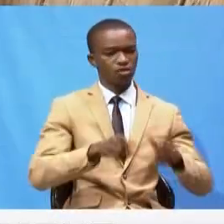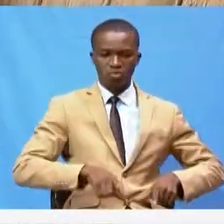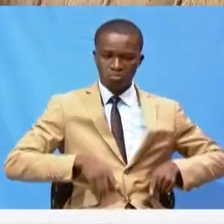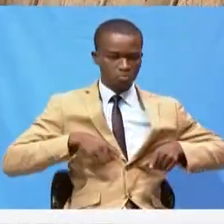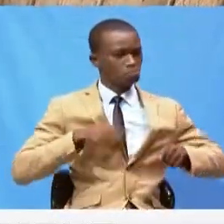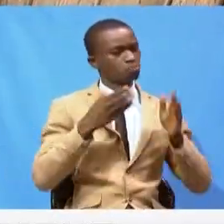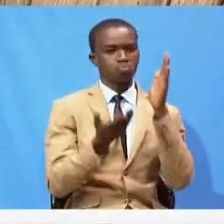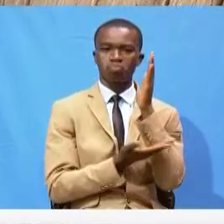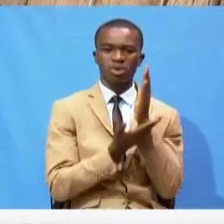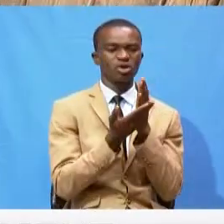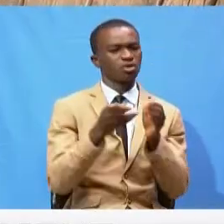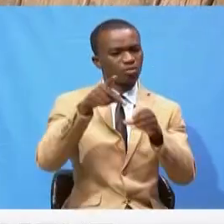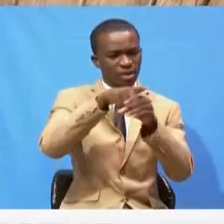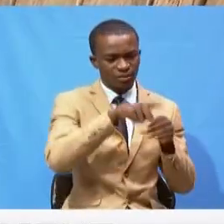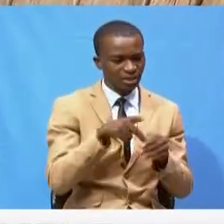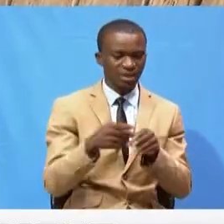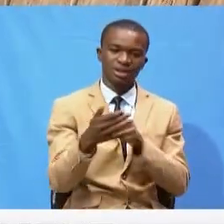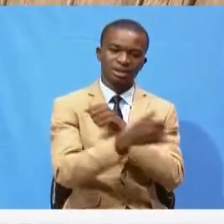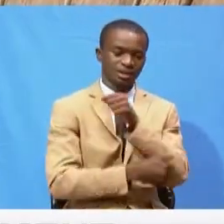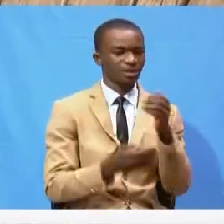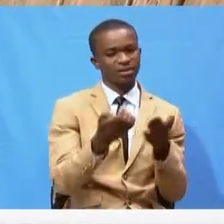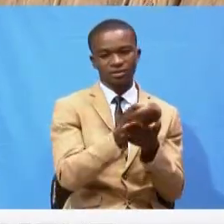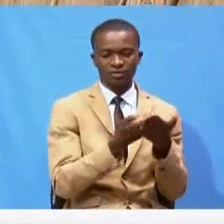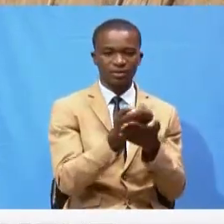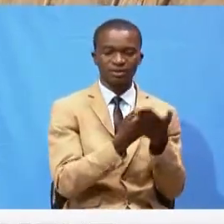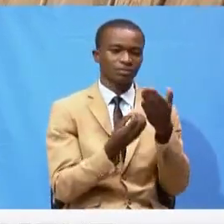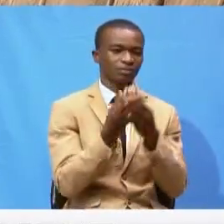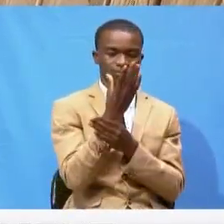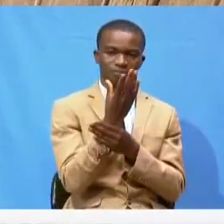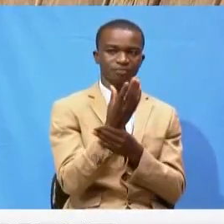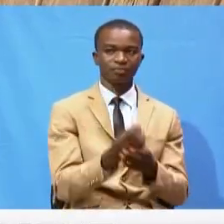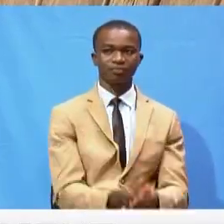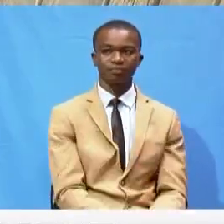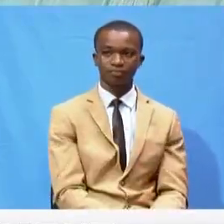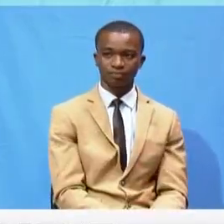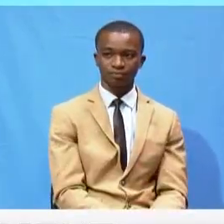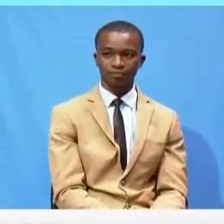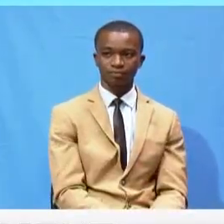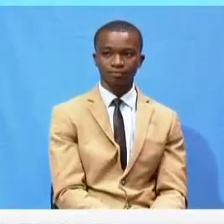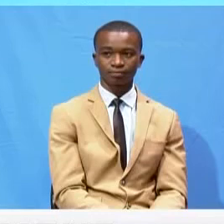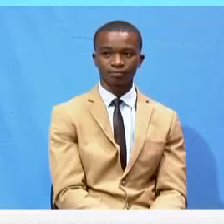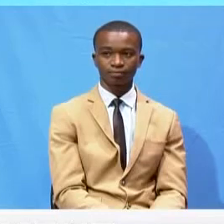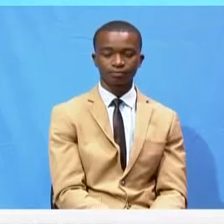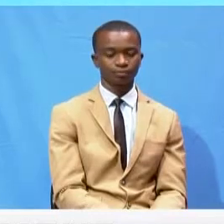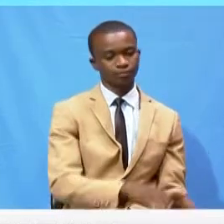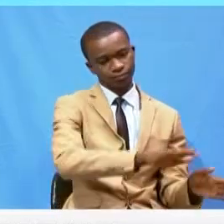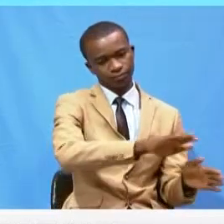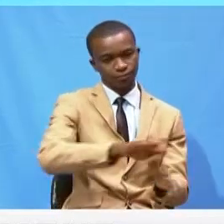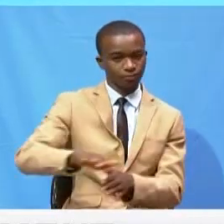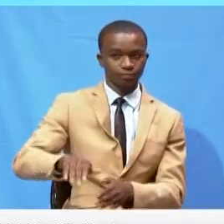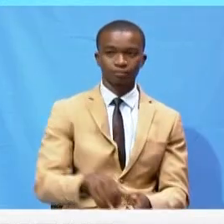to participate in the country's economic growth. For Zanis, I'm Lakson Makodza. In other